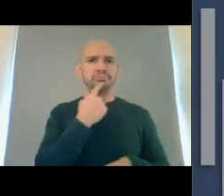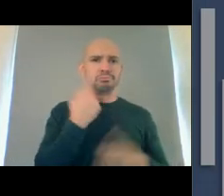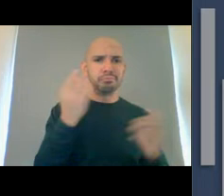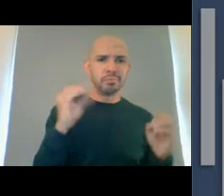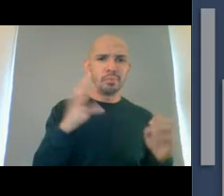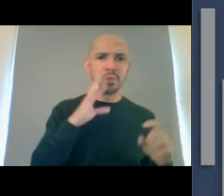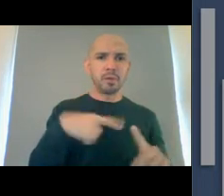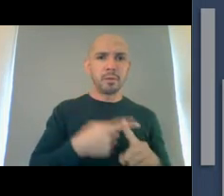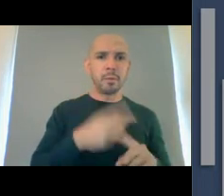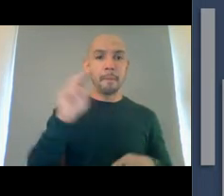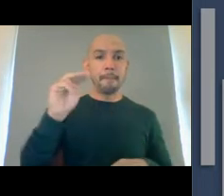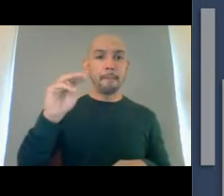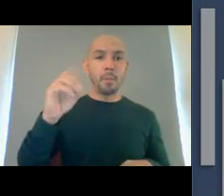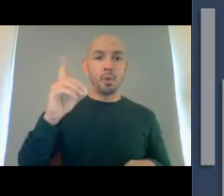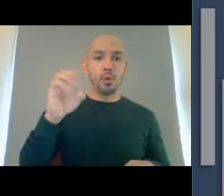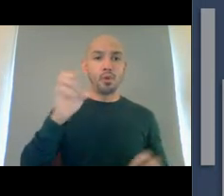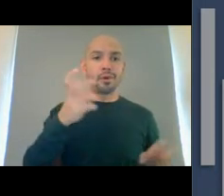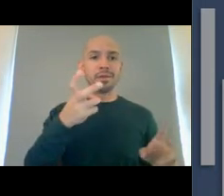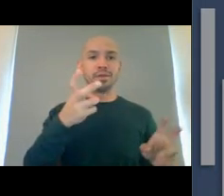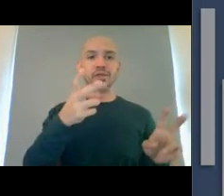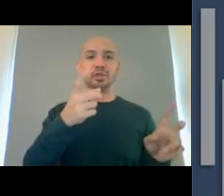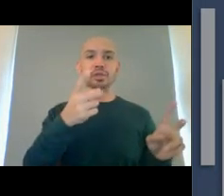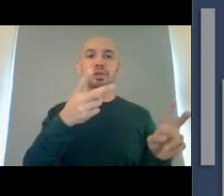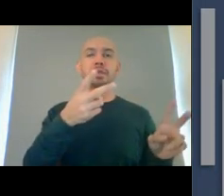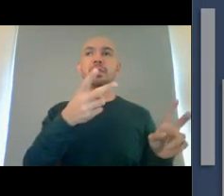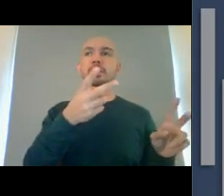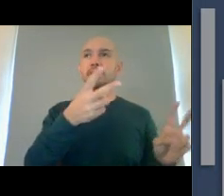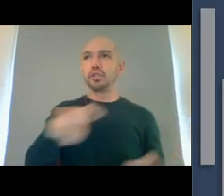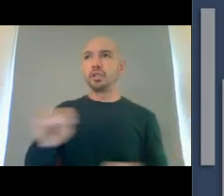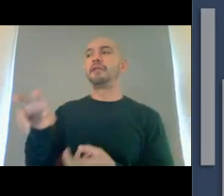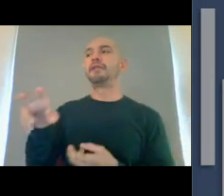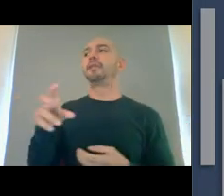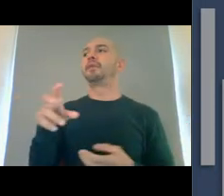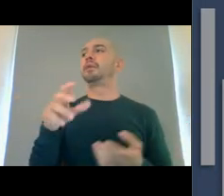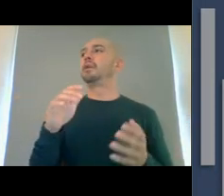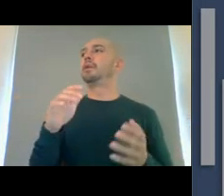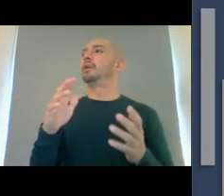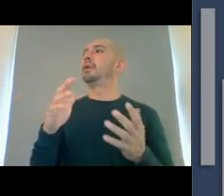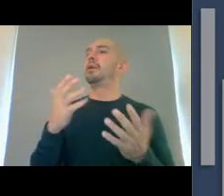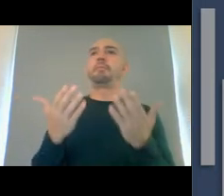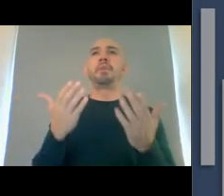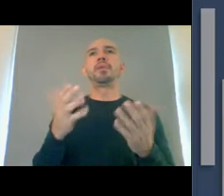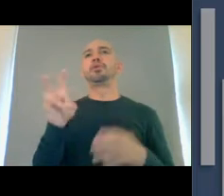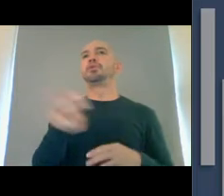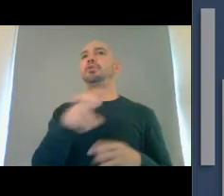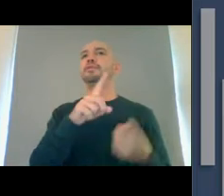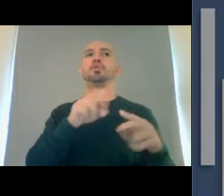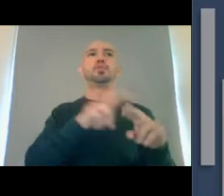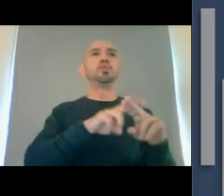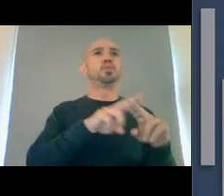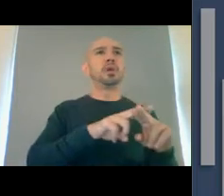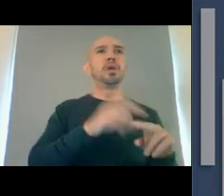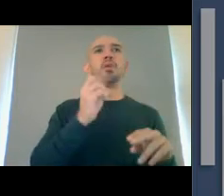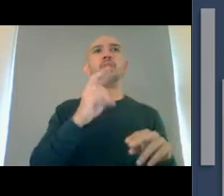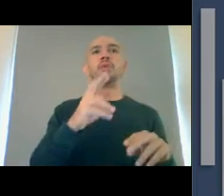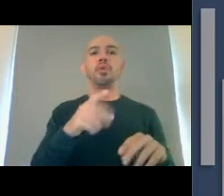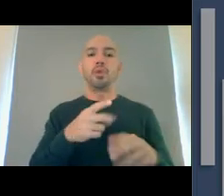shift which is perhaps getting some of those trucks off the road by putting things on rail or doing short c shipping and things like